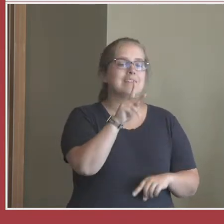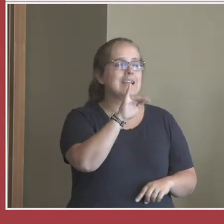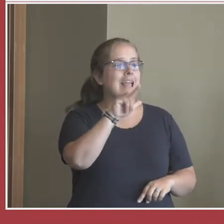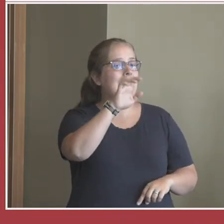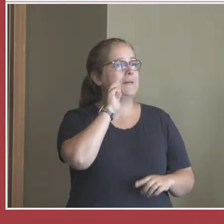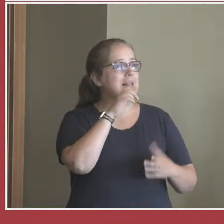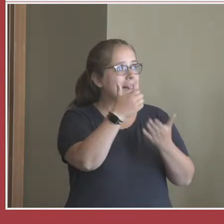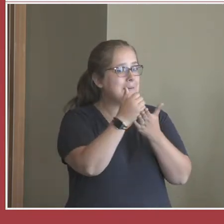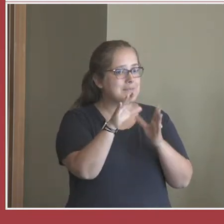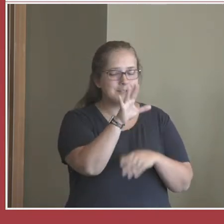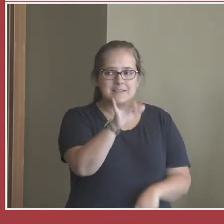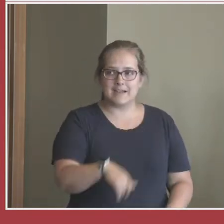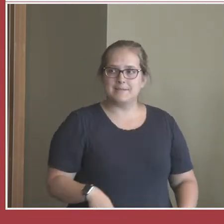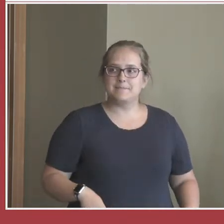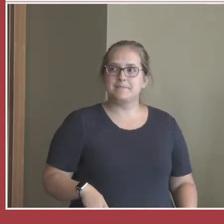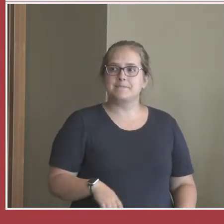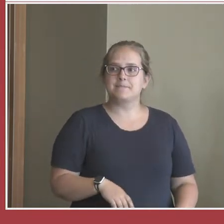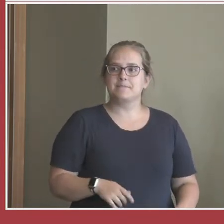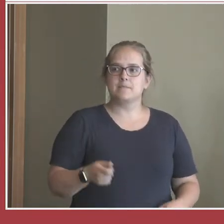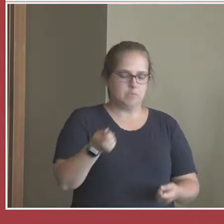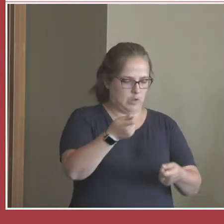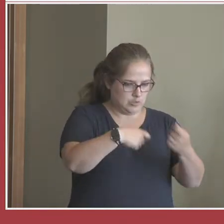pleasure to do that.